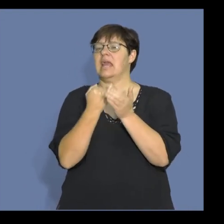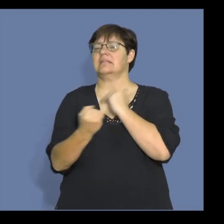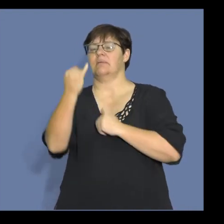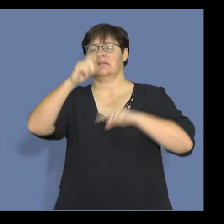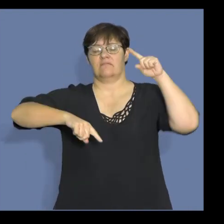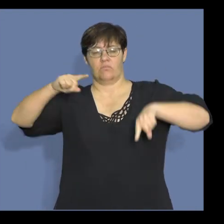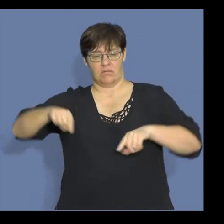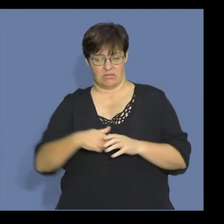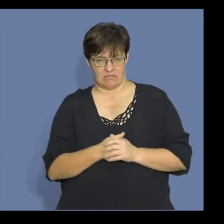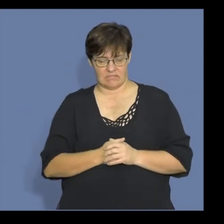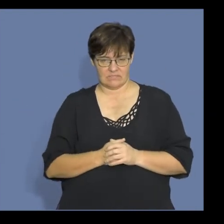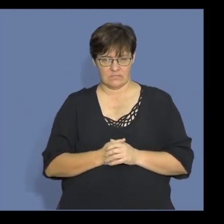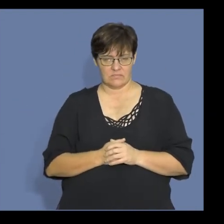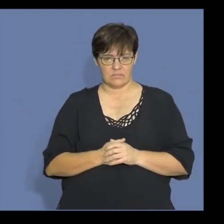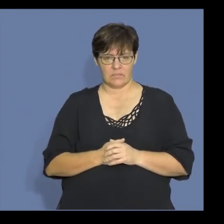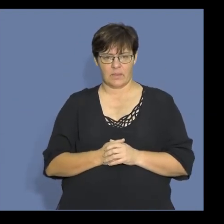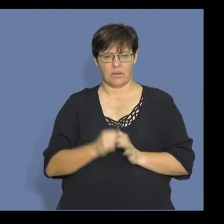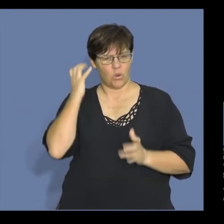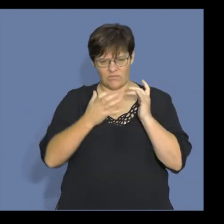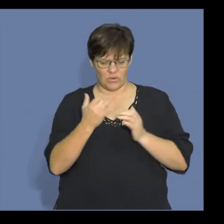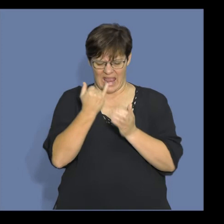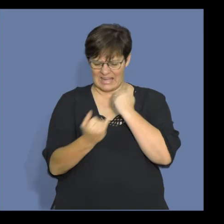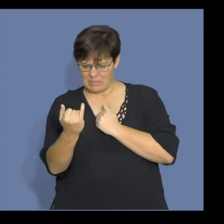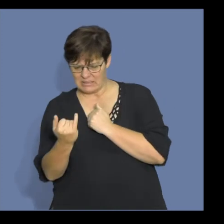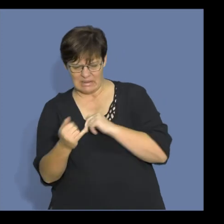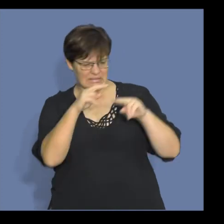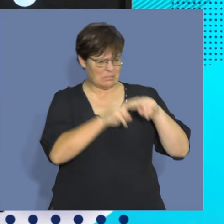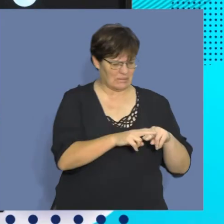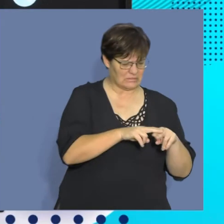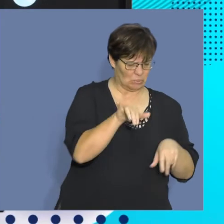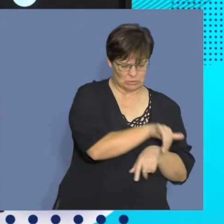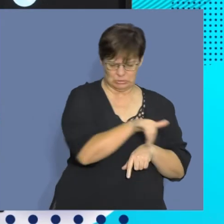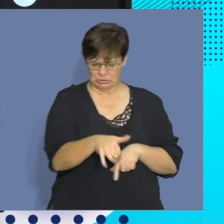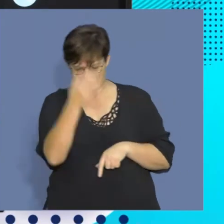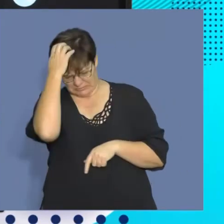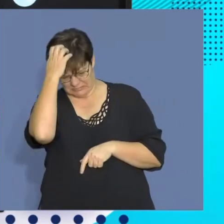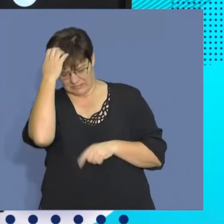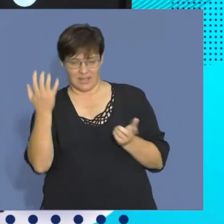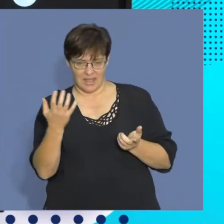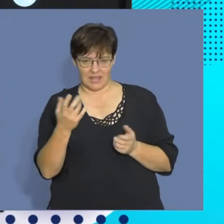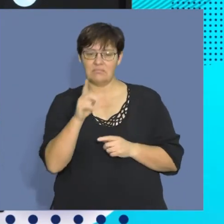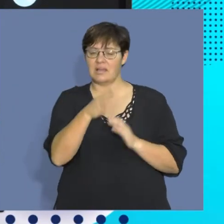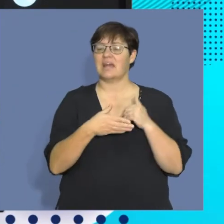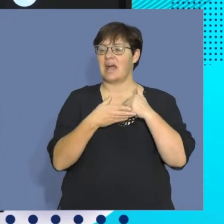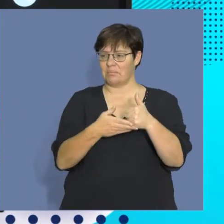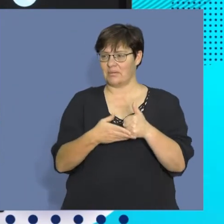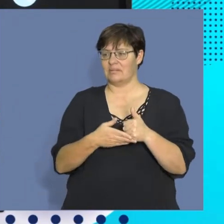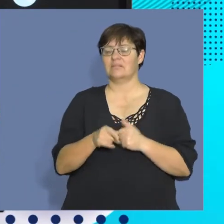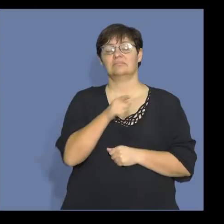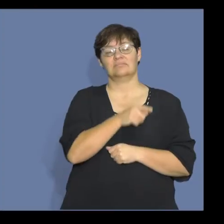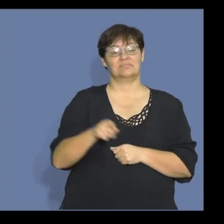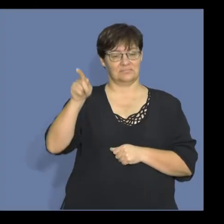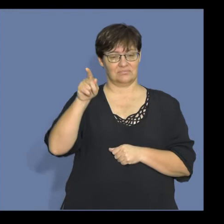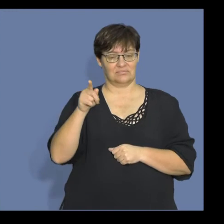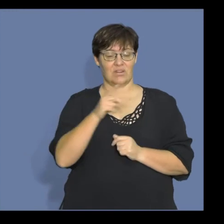independent variable. Guys, I often get learners confused between the independent and the dependent variable. It often does help to refer to a